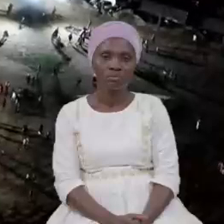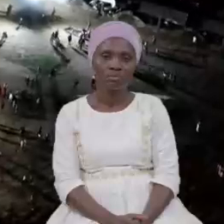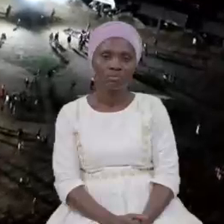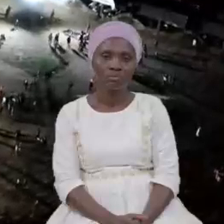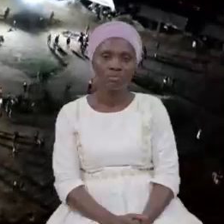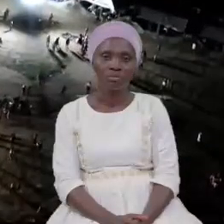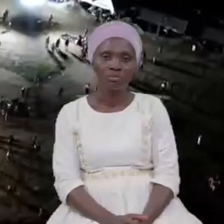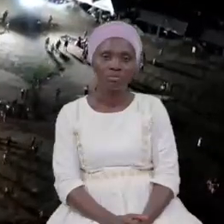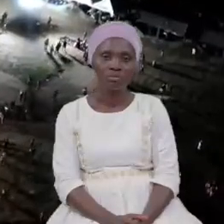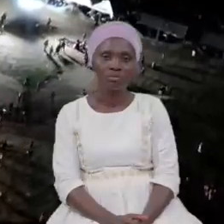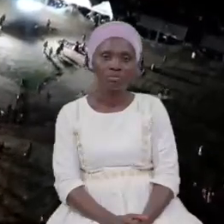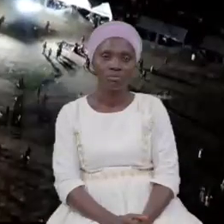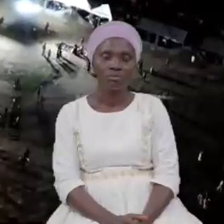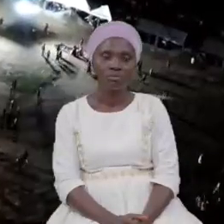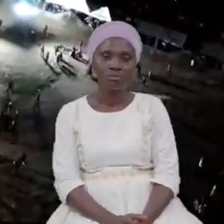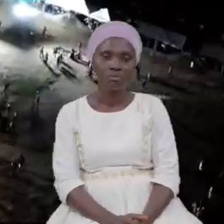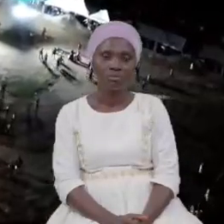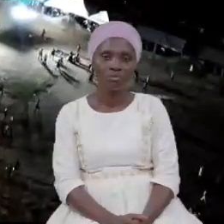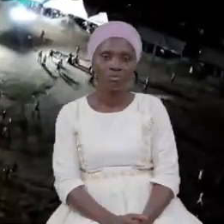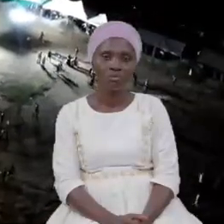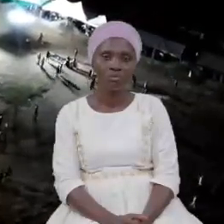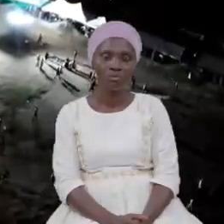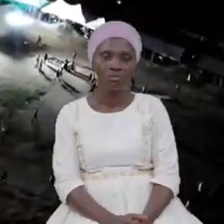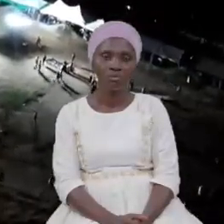Counselors, once you are true, to my far left,